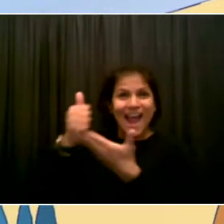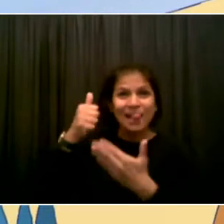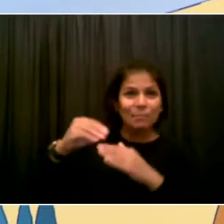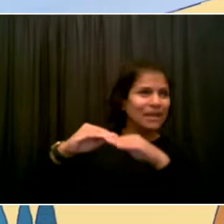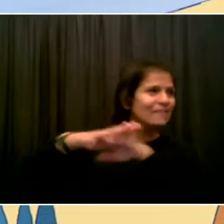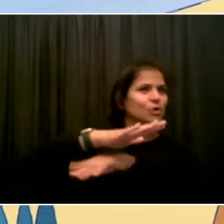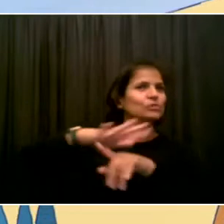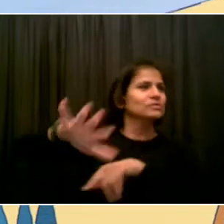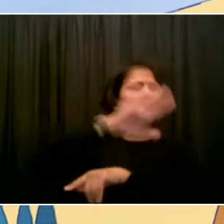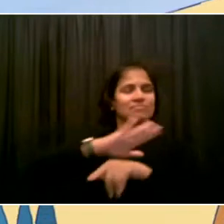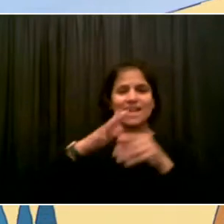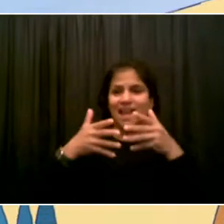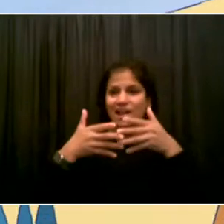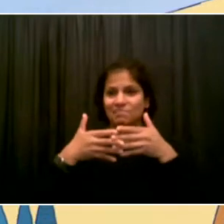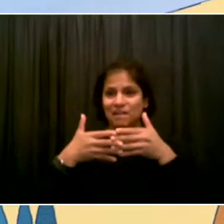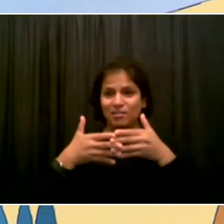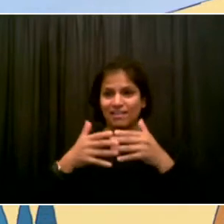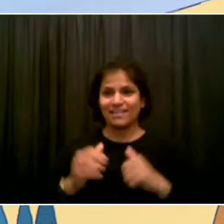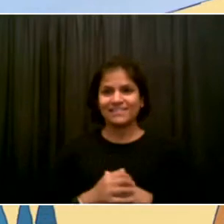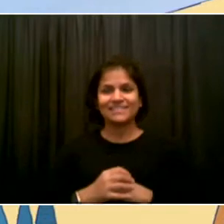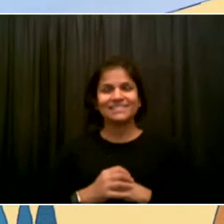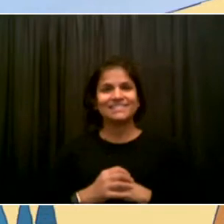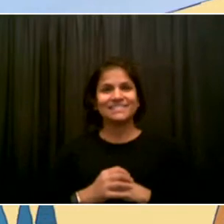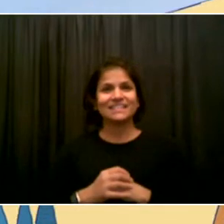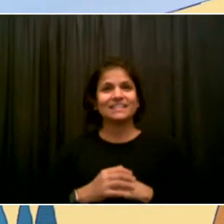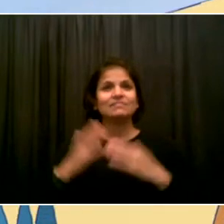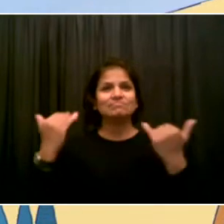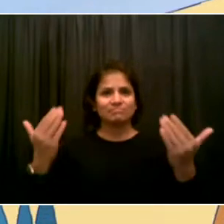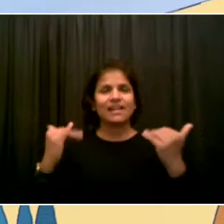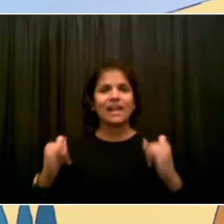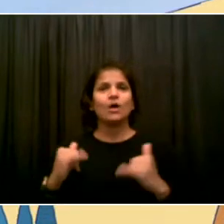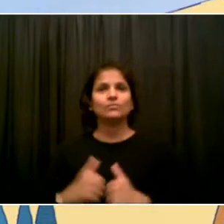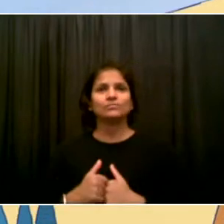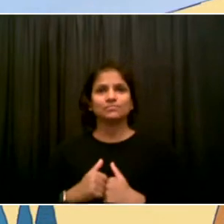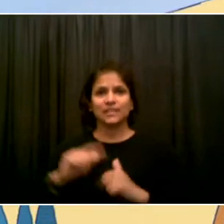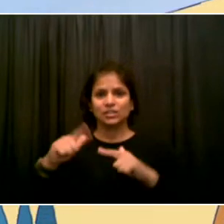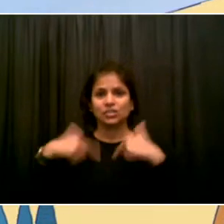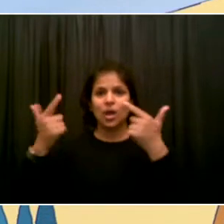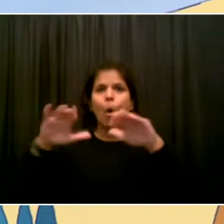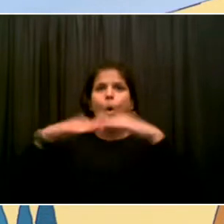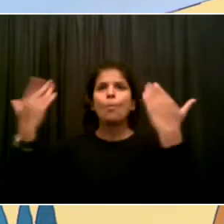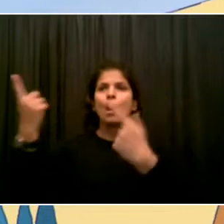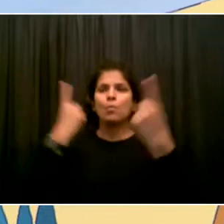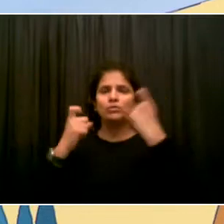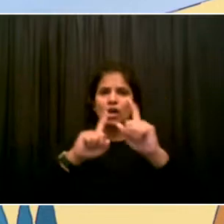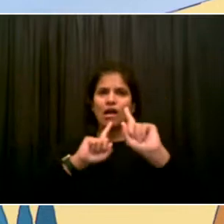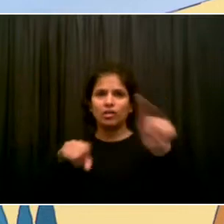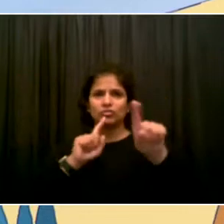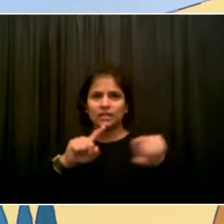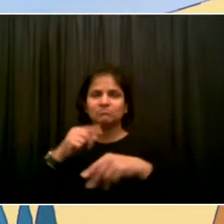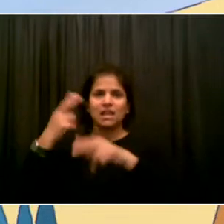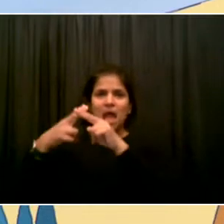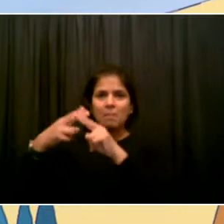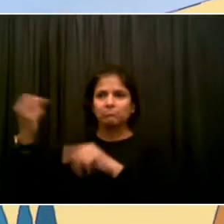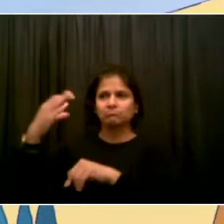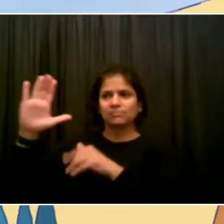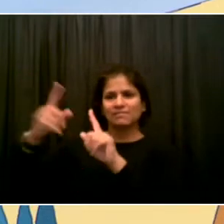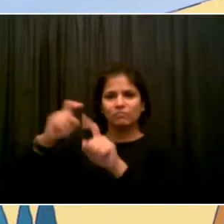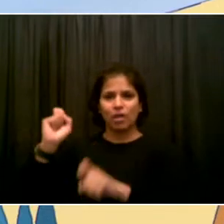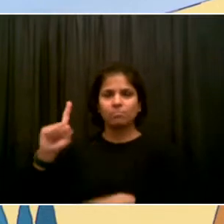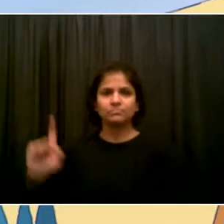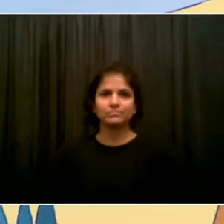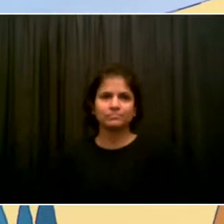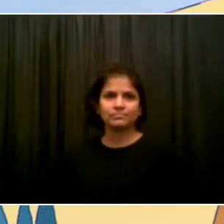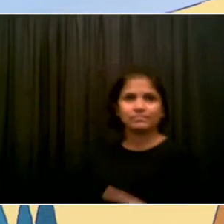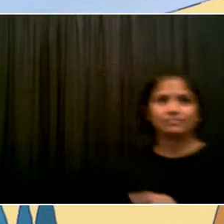you. Thank you. All right, now we're turning to our colleagues in the media. Please let me know name and outlet of each journalist. Good morning. We'll now begin the